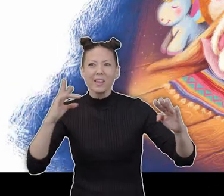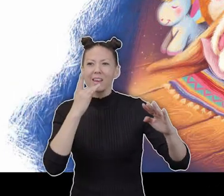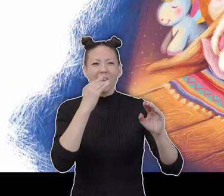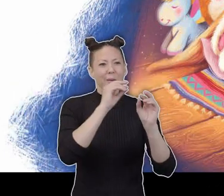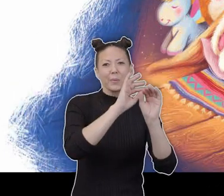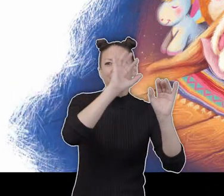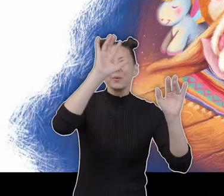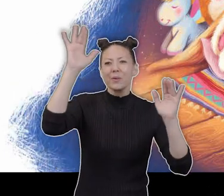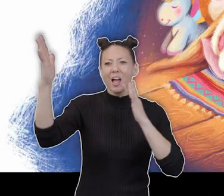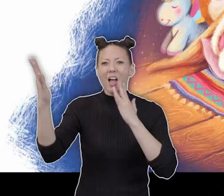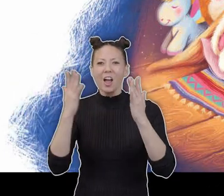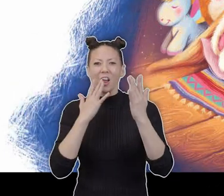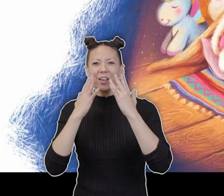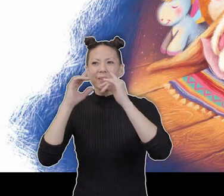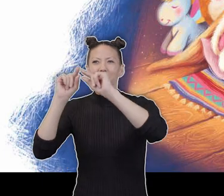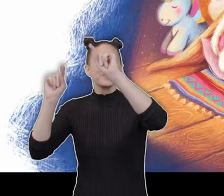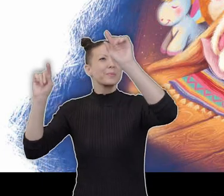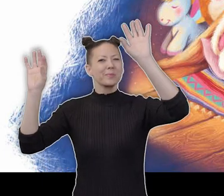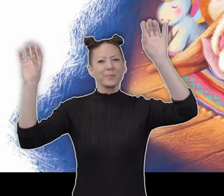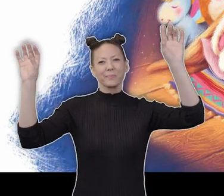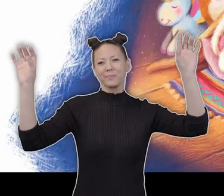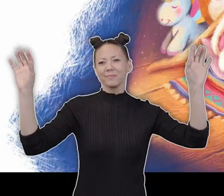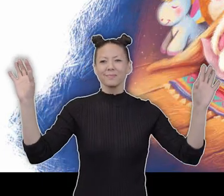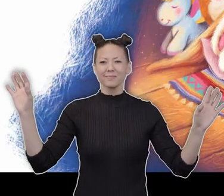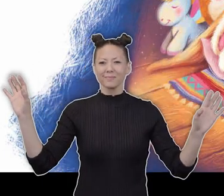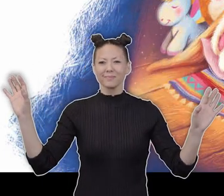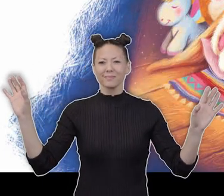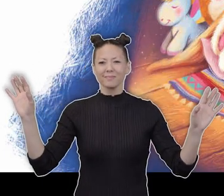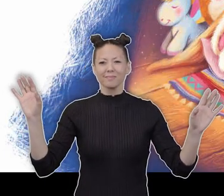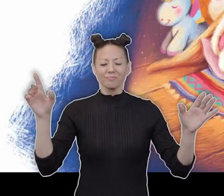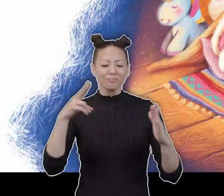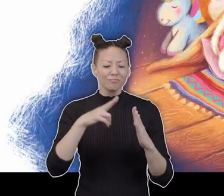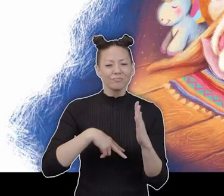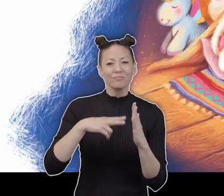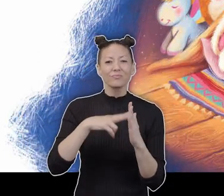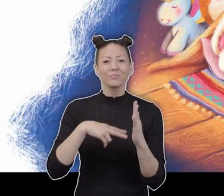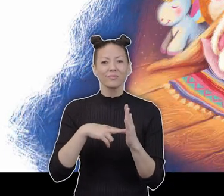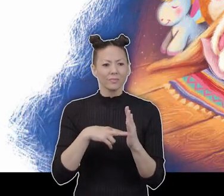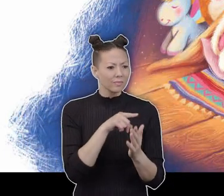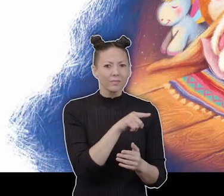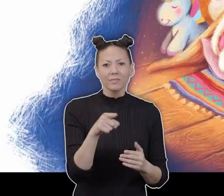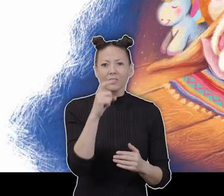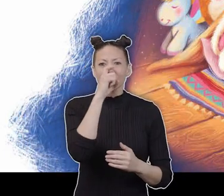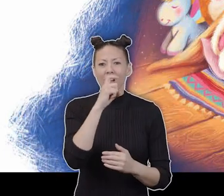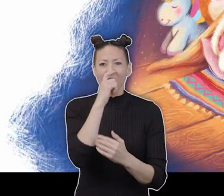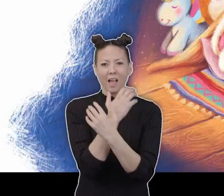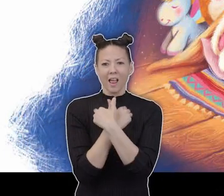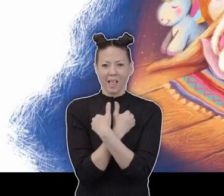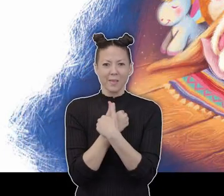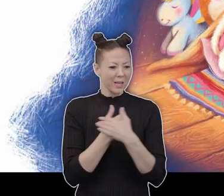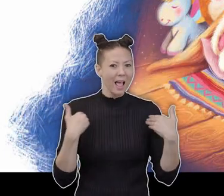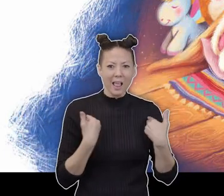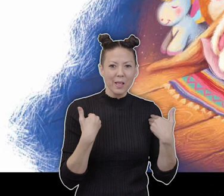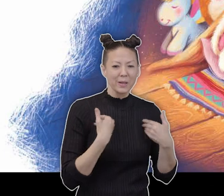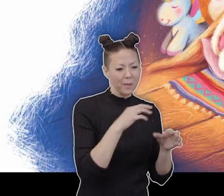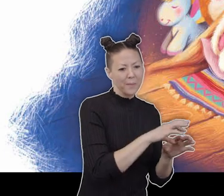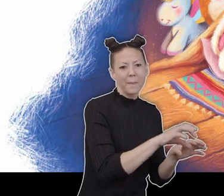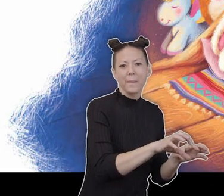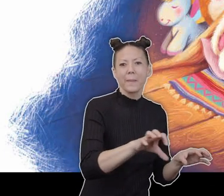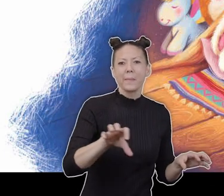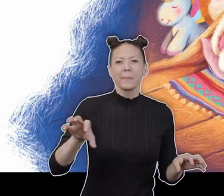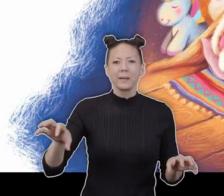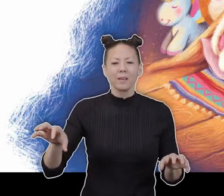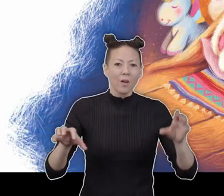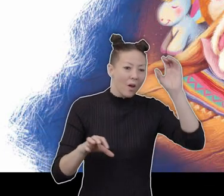under a quilt draped over strung-up lines of colored lights. She reads, watched by her stuffed animals,